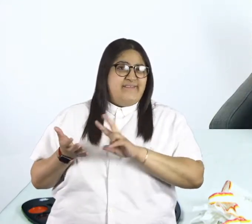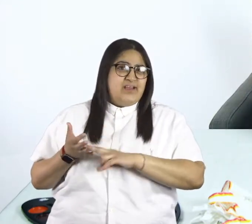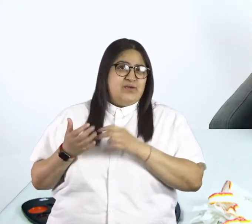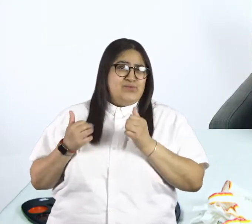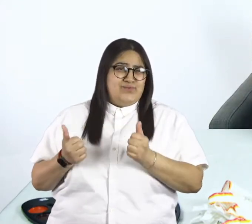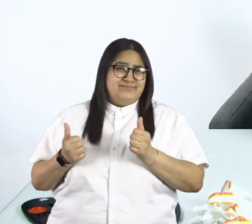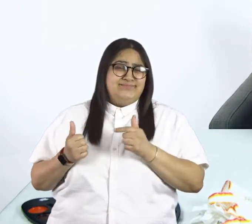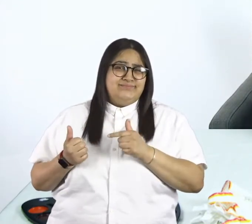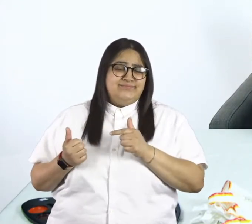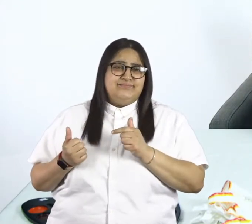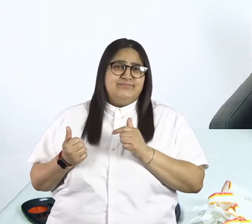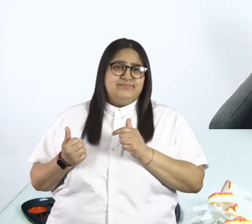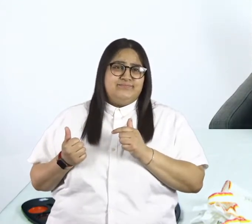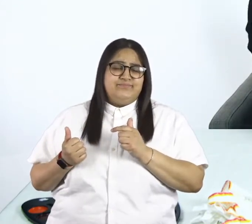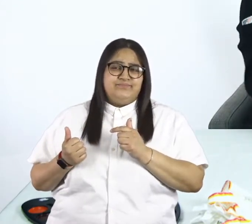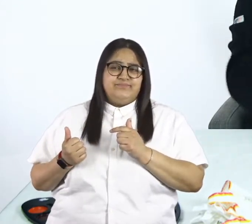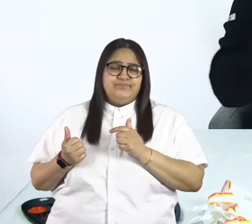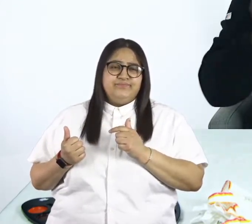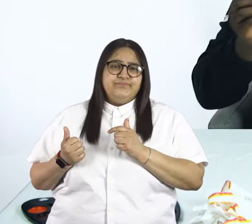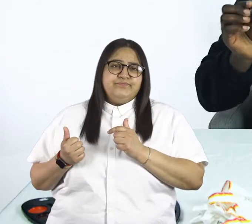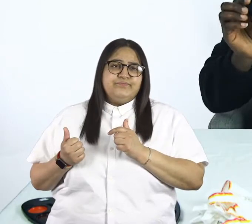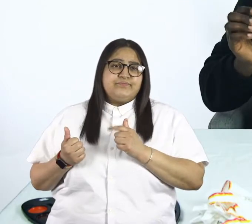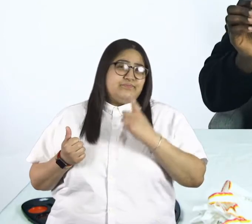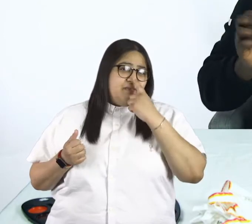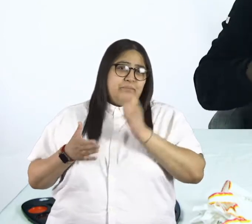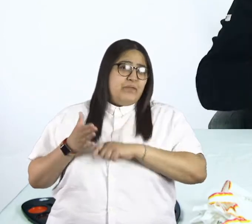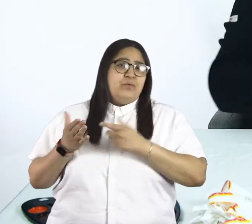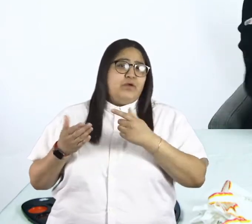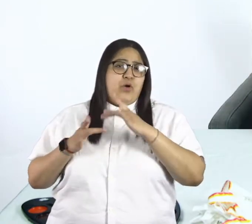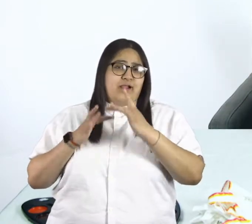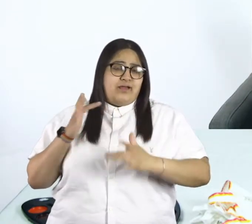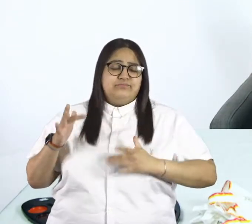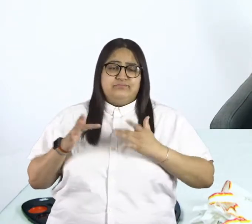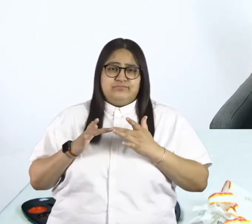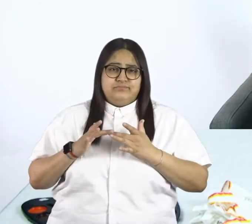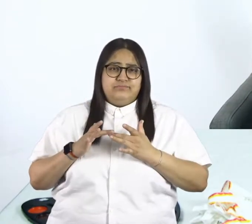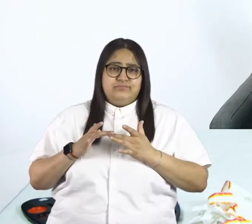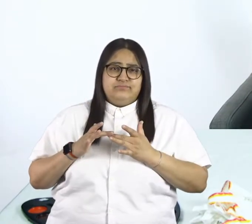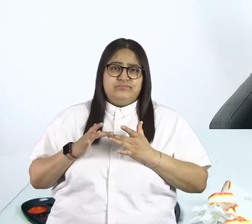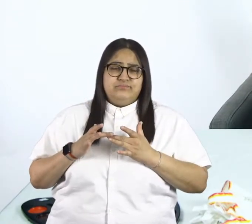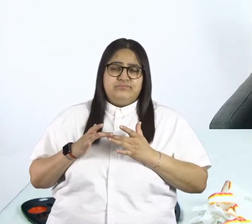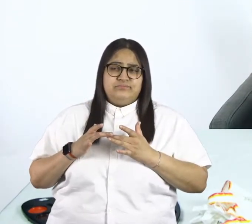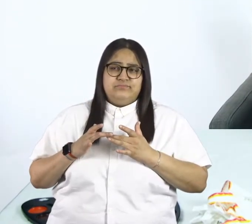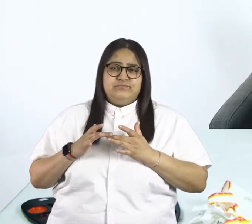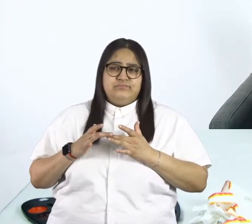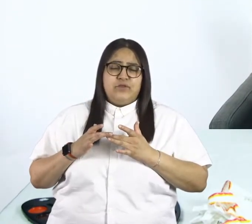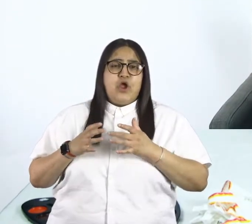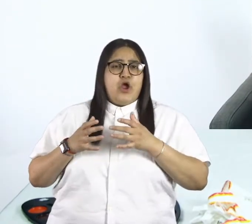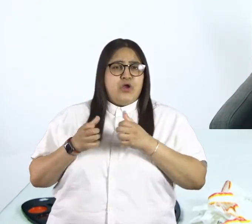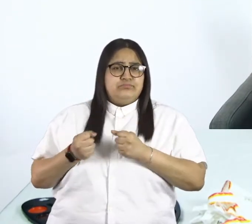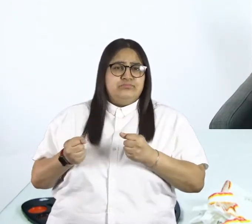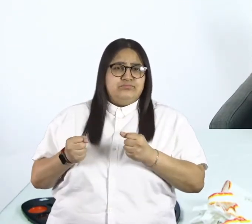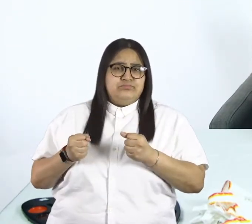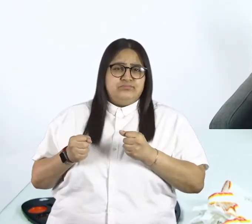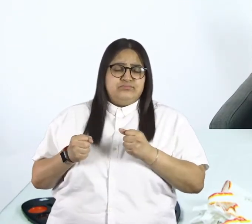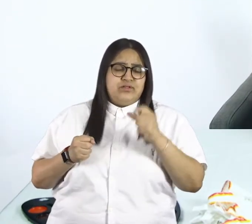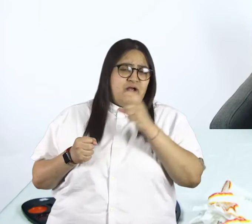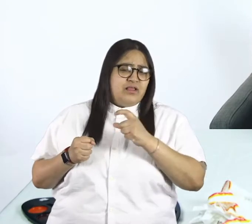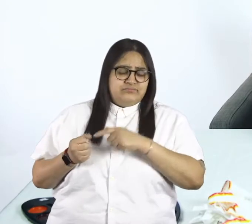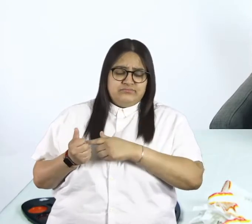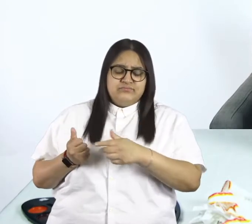good. If you guys can look it up, you can get it online as well. It takes to the fabric really well. The coverage is really good as